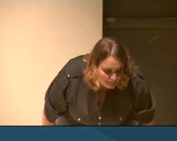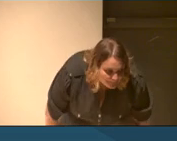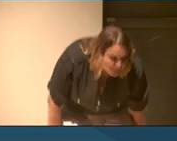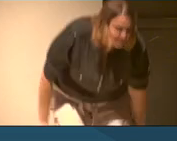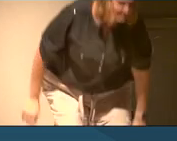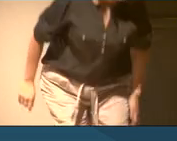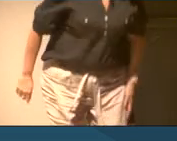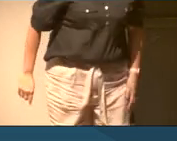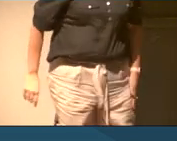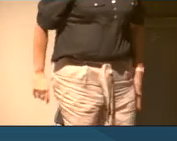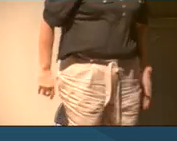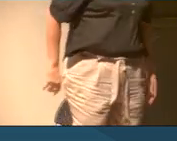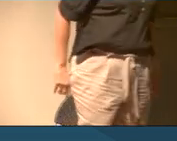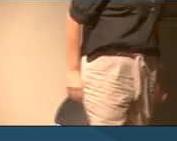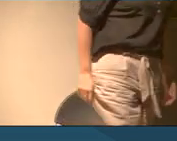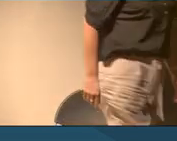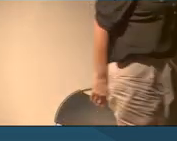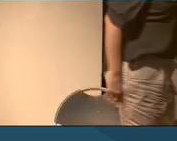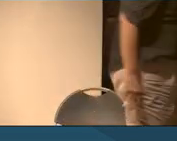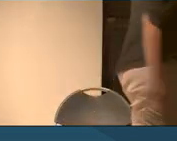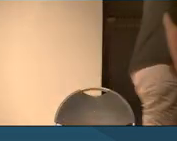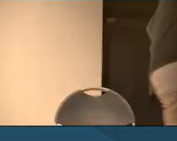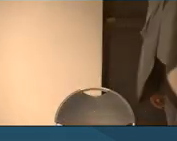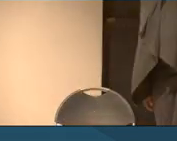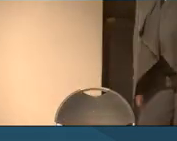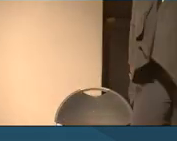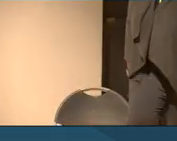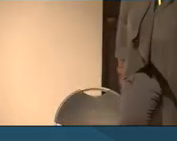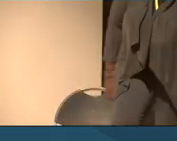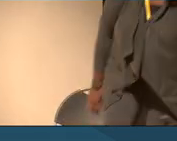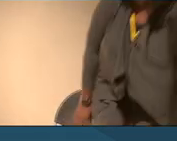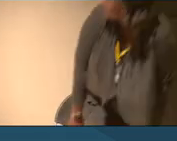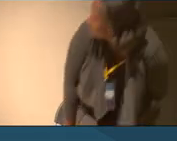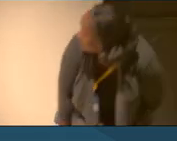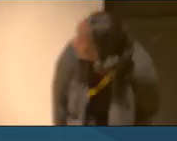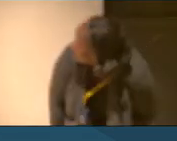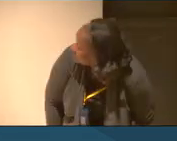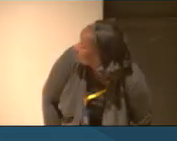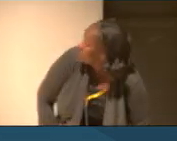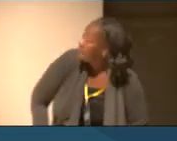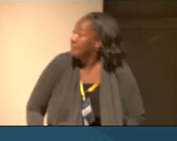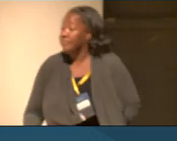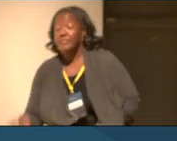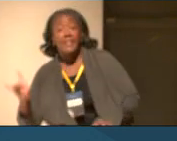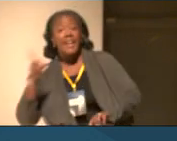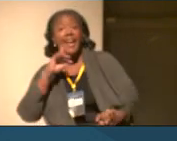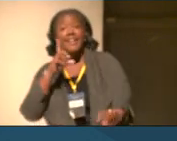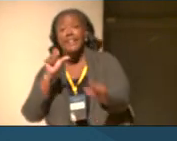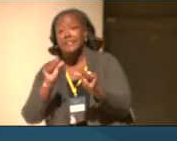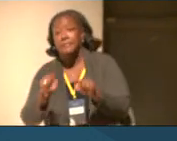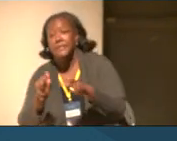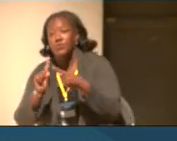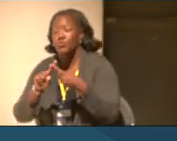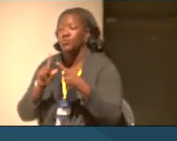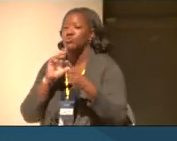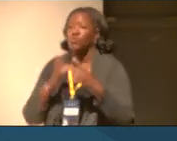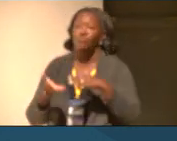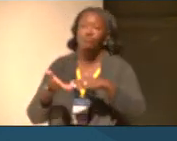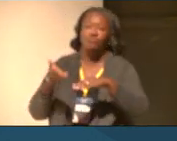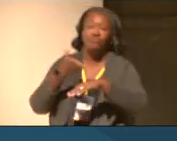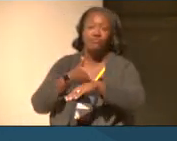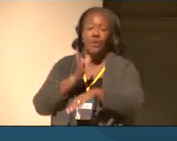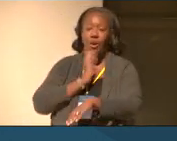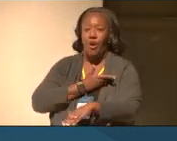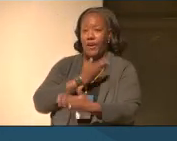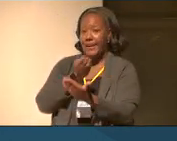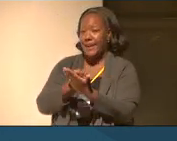enormous potential to actually help us decarbonize our economy because it's so big and because winds blow over the ocean. This is a process